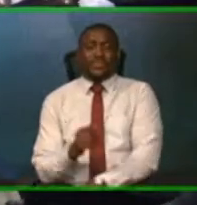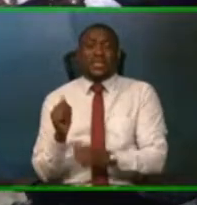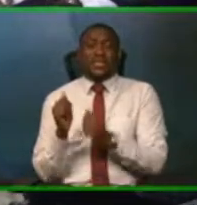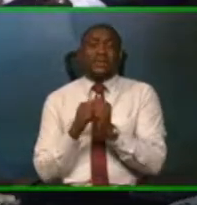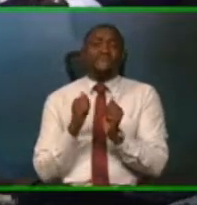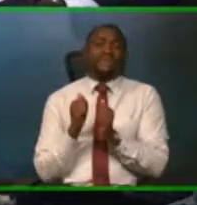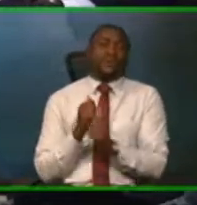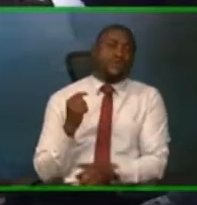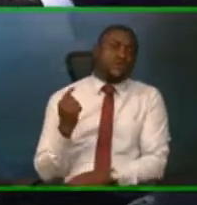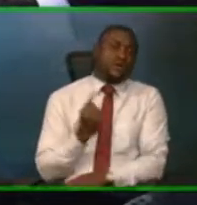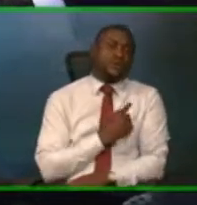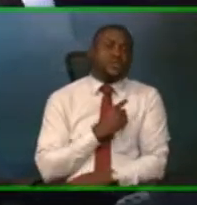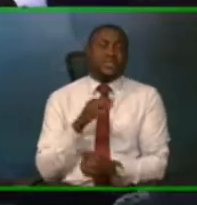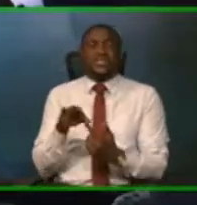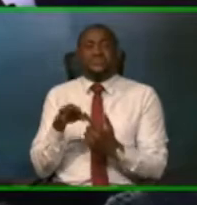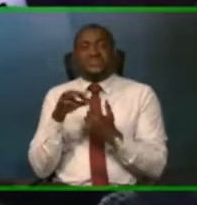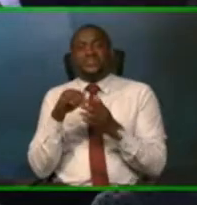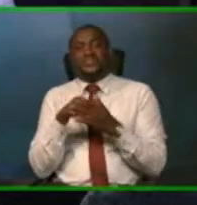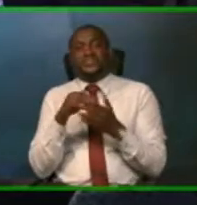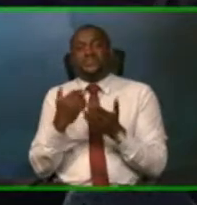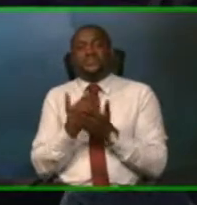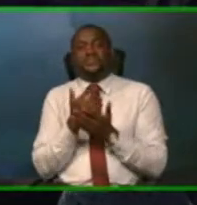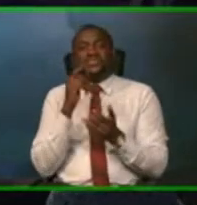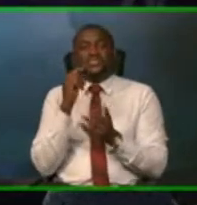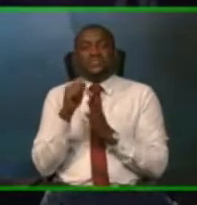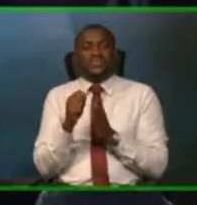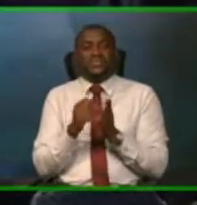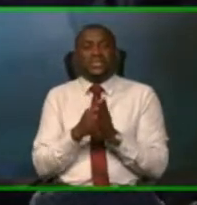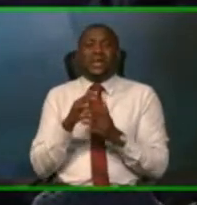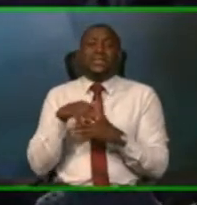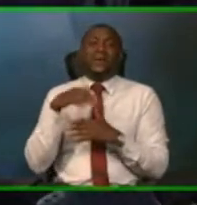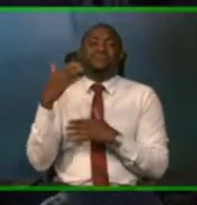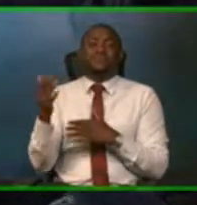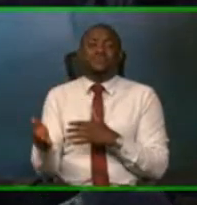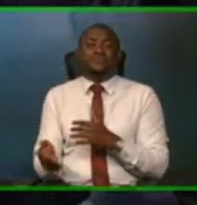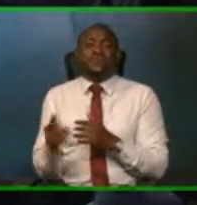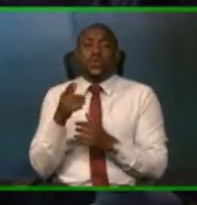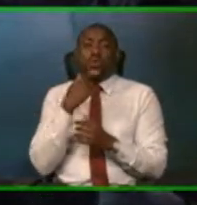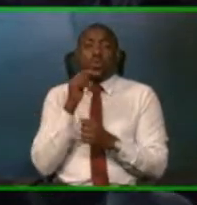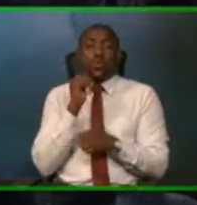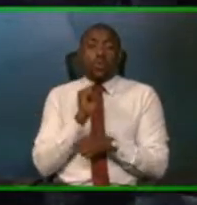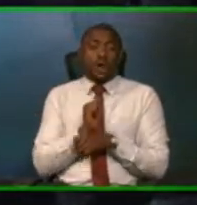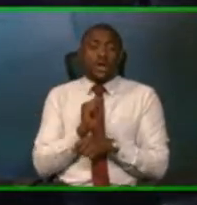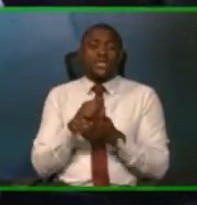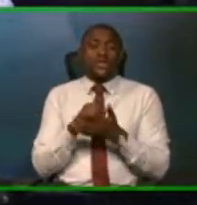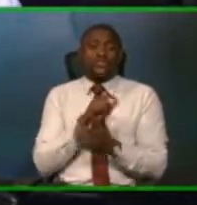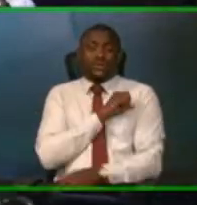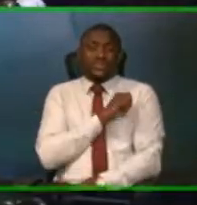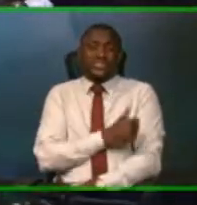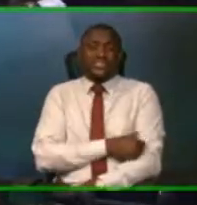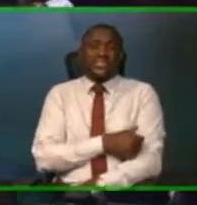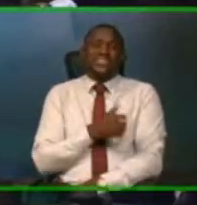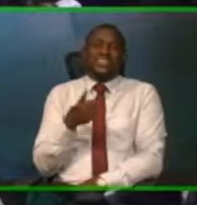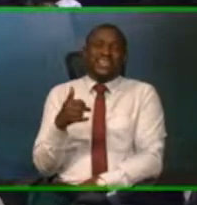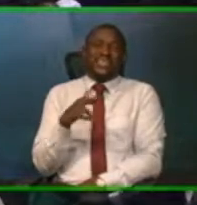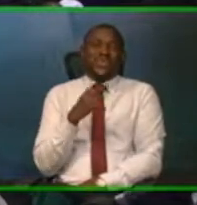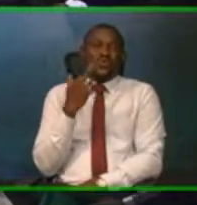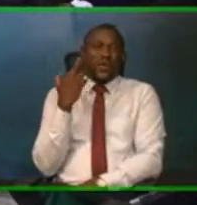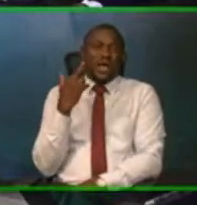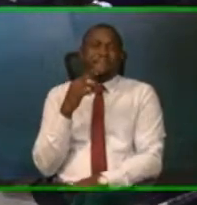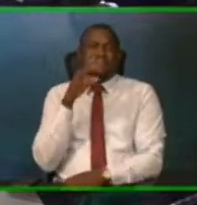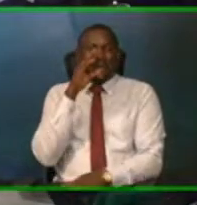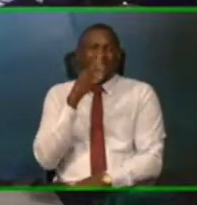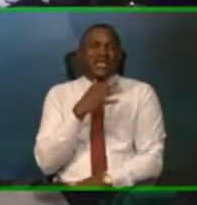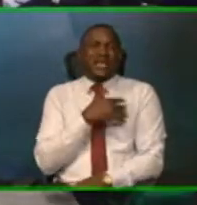Everyone, especially in the New Testament and afterwards, who walked in authority, they were men and women of the